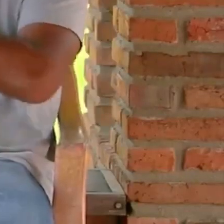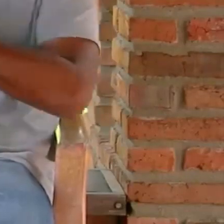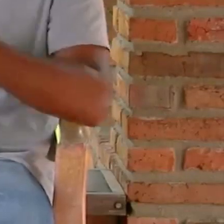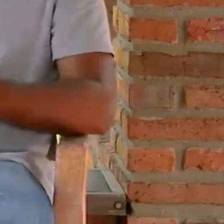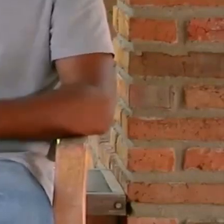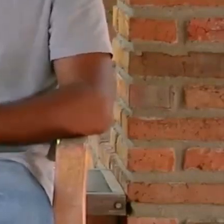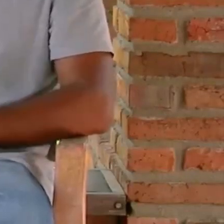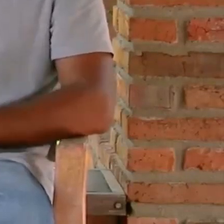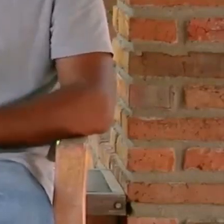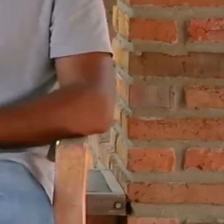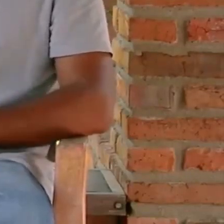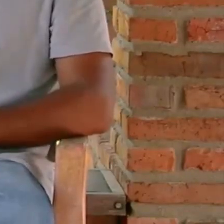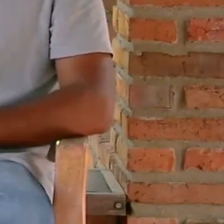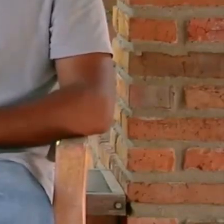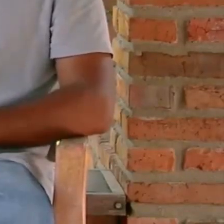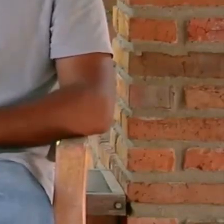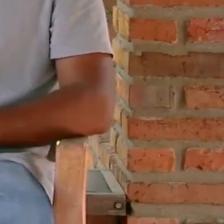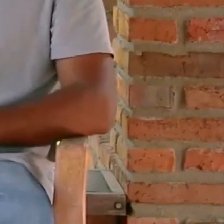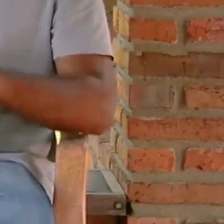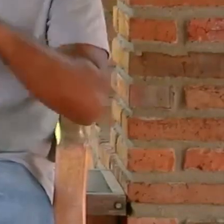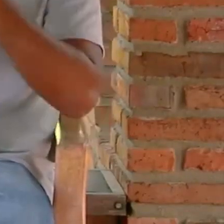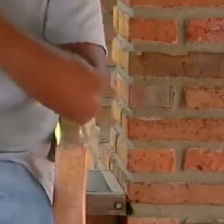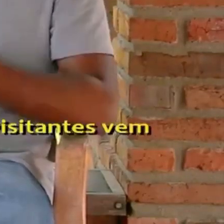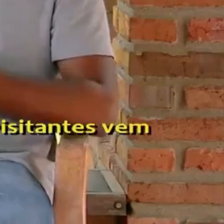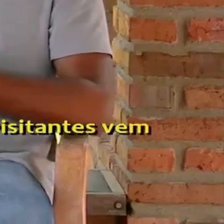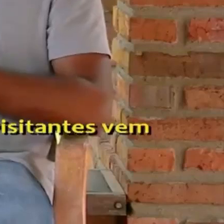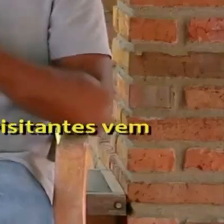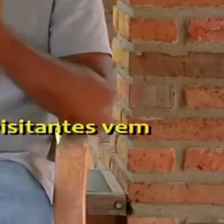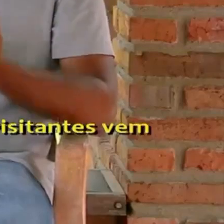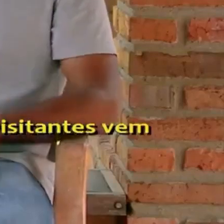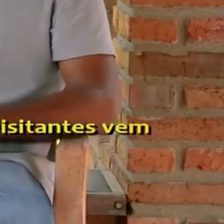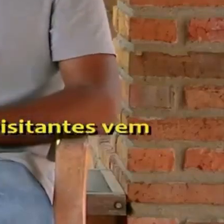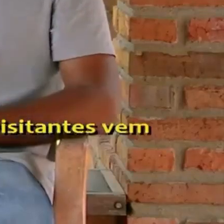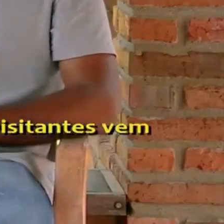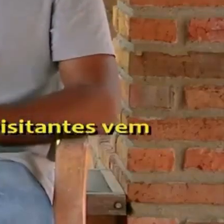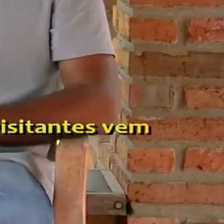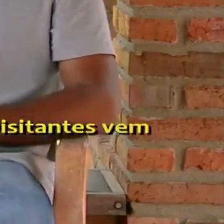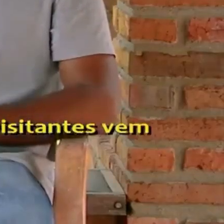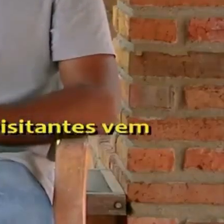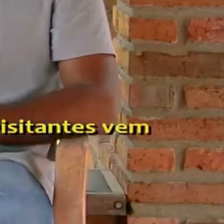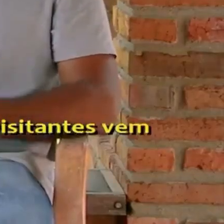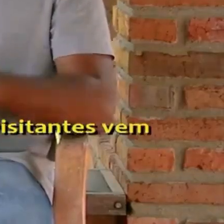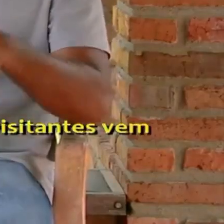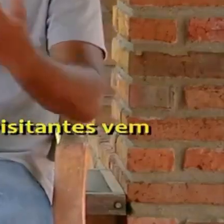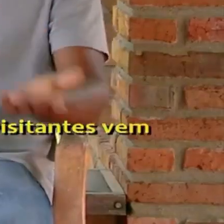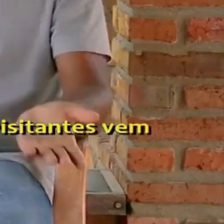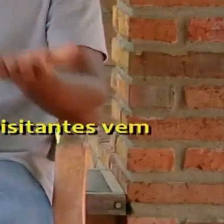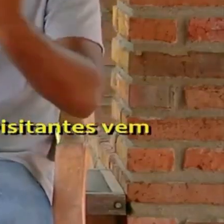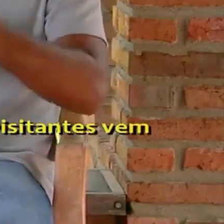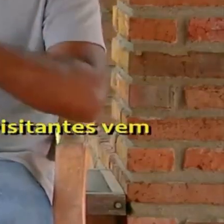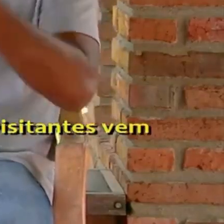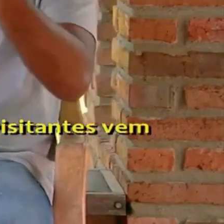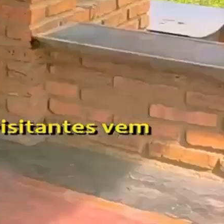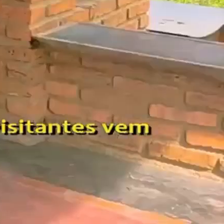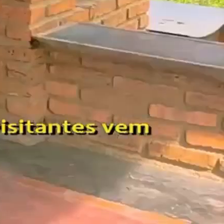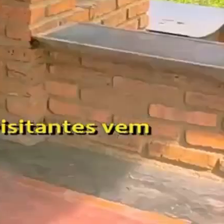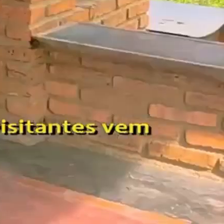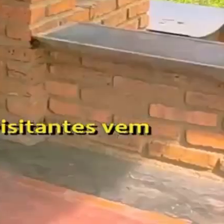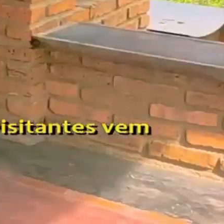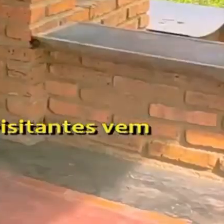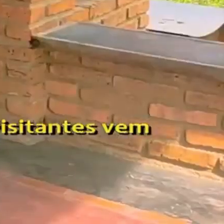be here. In the farm, what is function, professional? In the